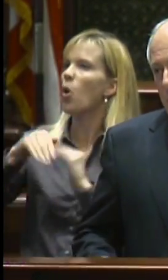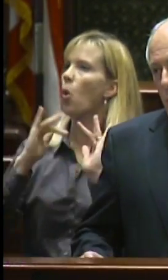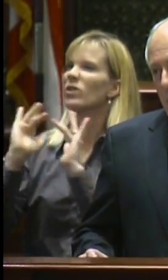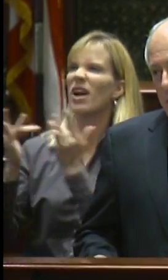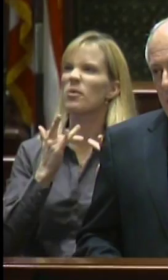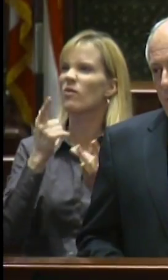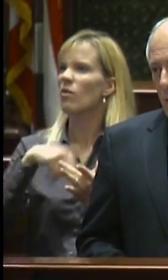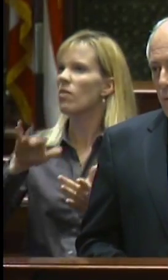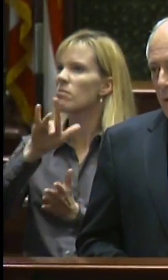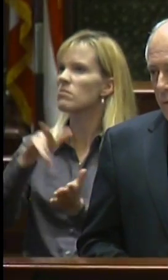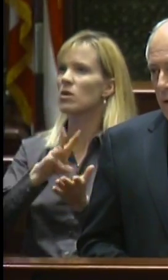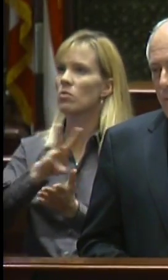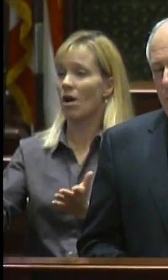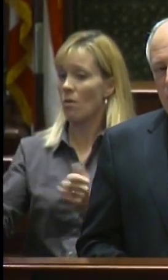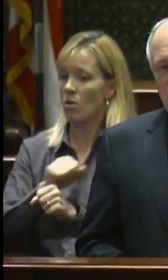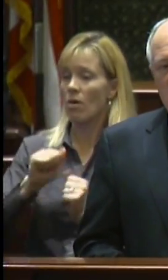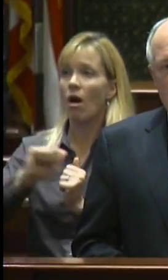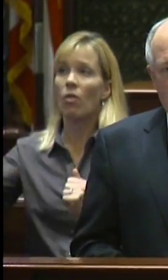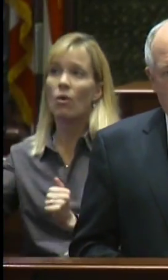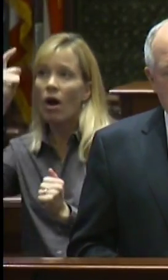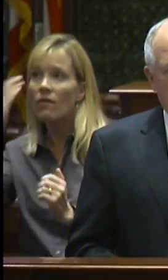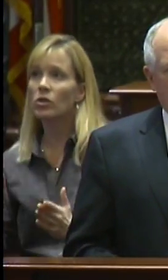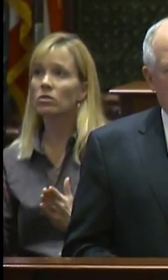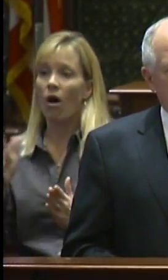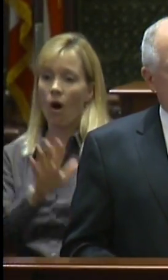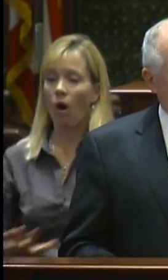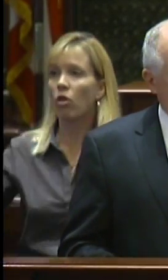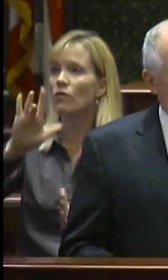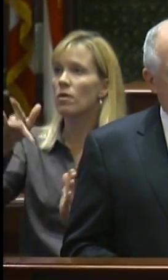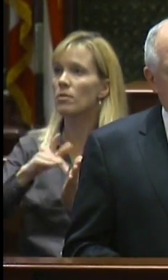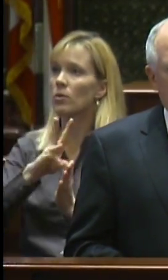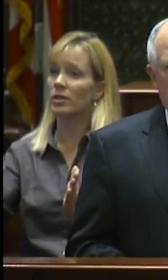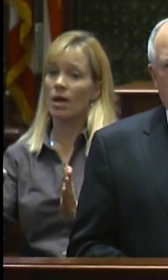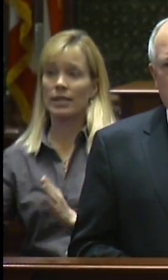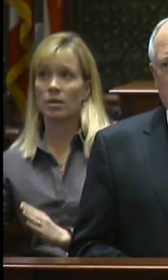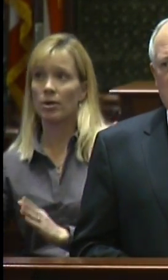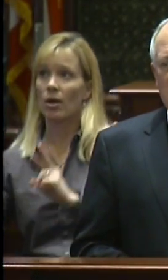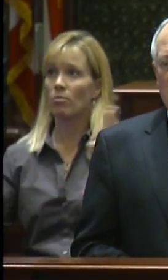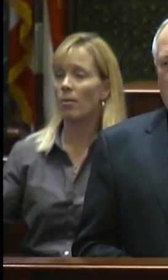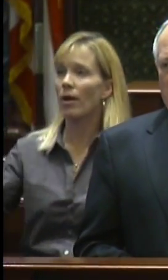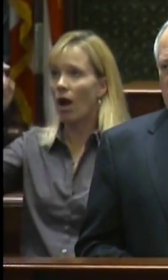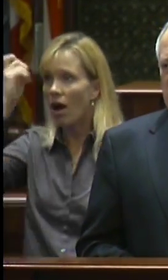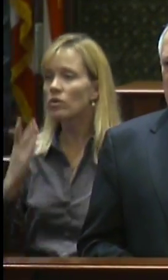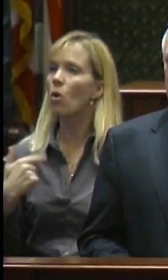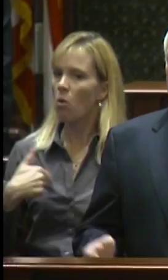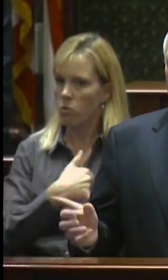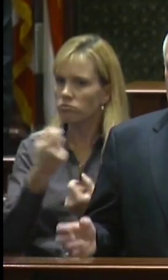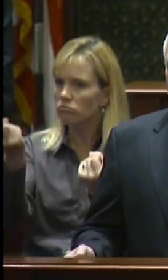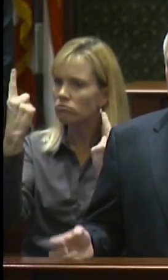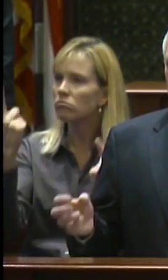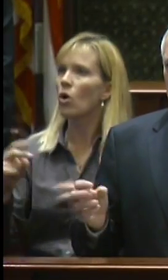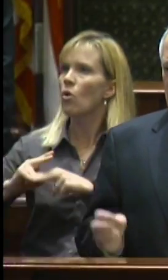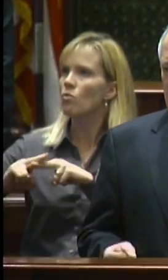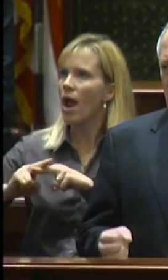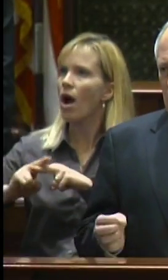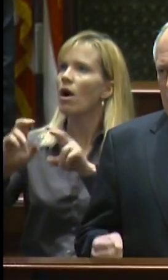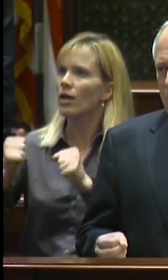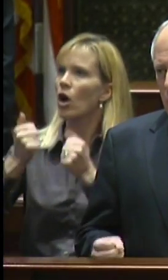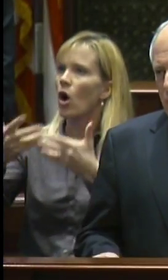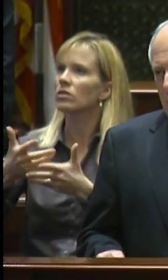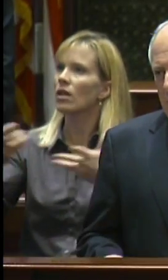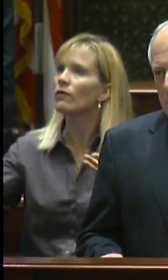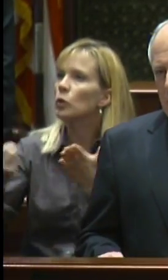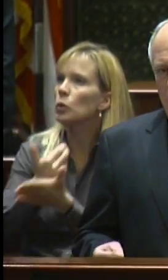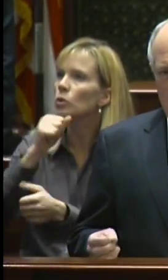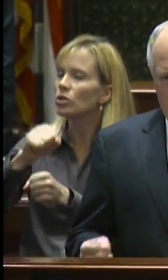for the Midwest. I've worked with other governors across the Midwest, both Democrat and Republican. We understand that rail can create a lot